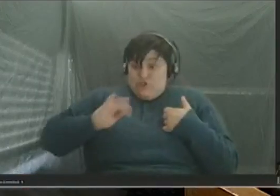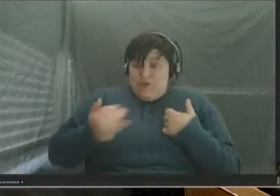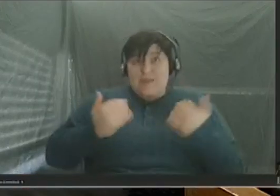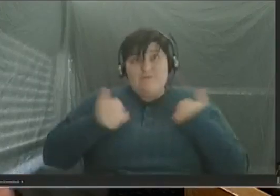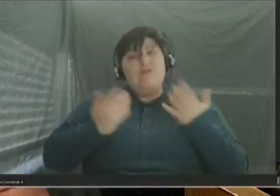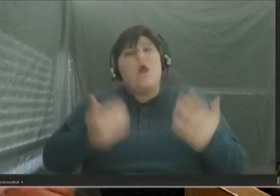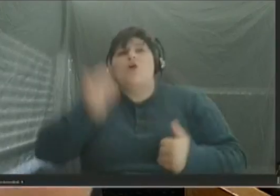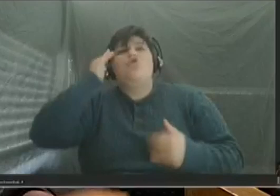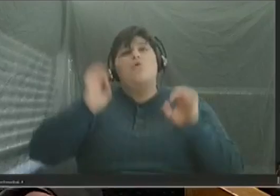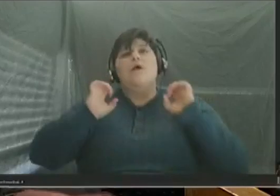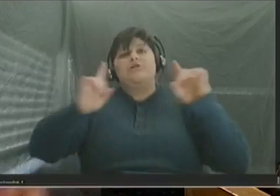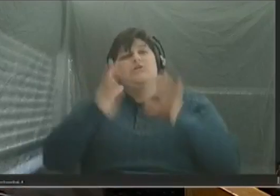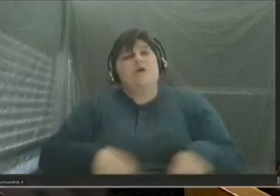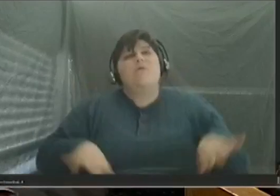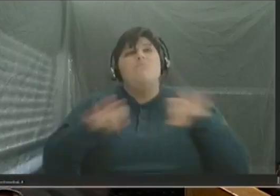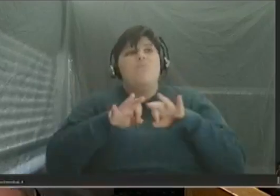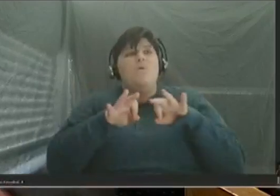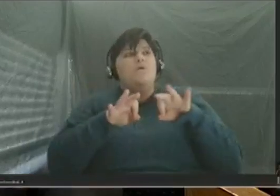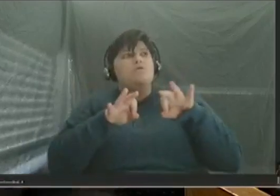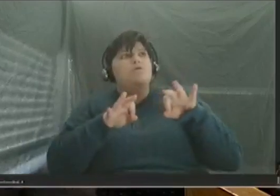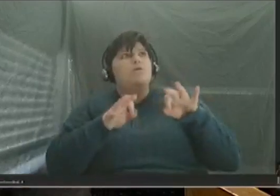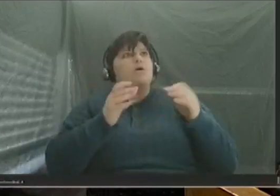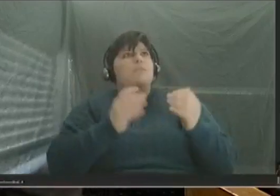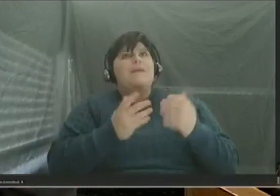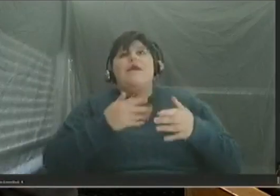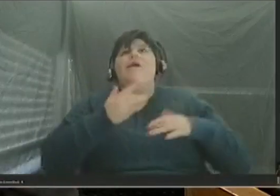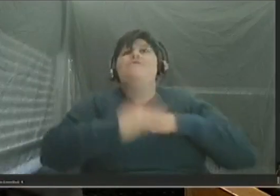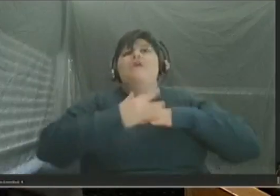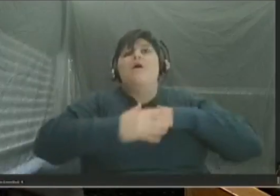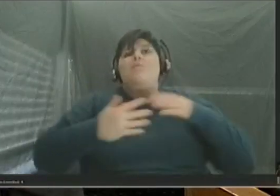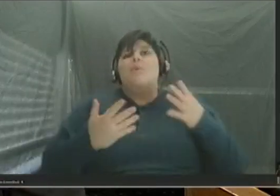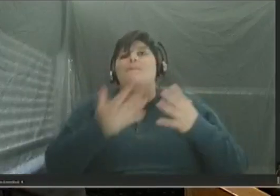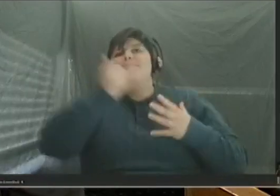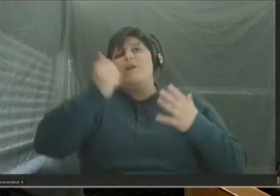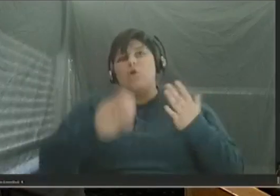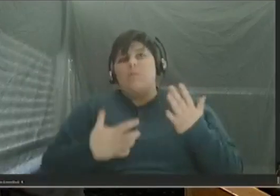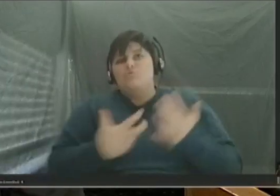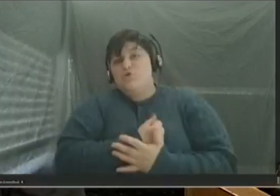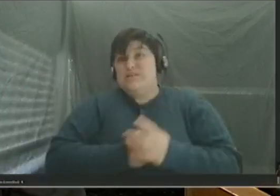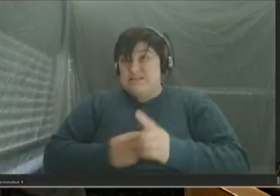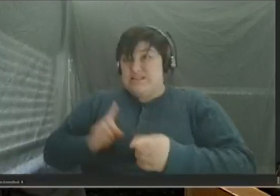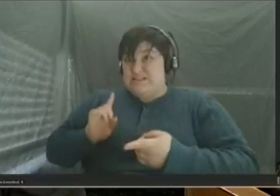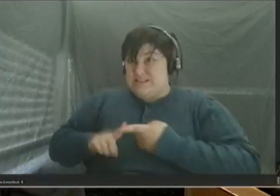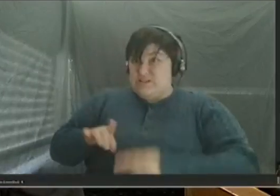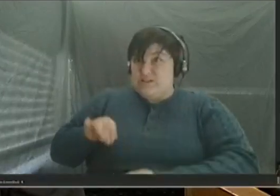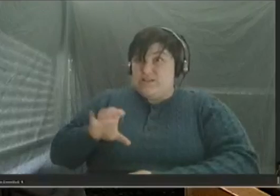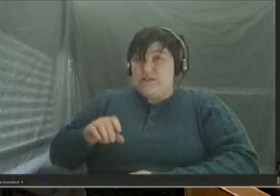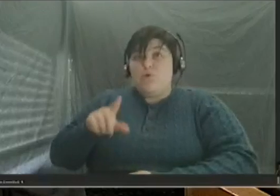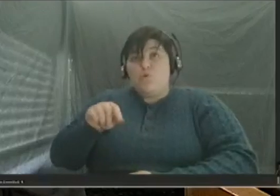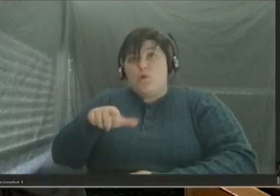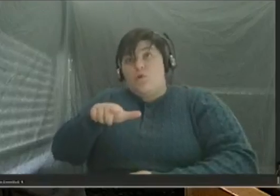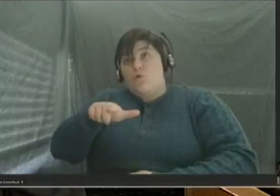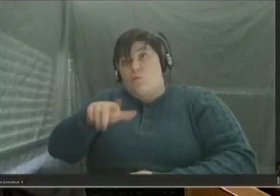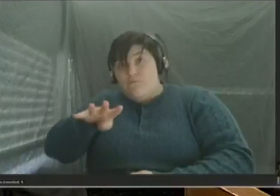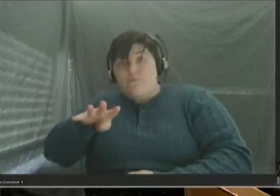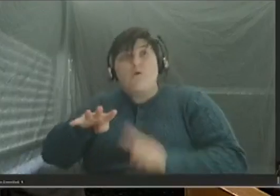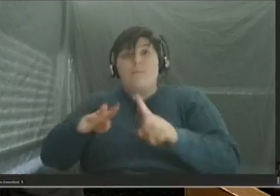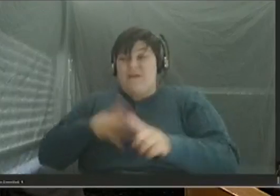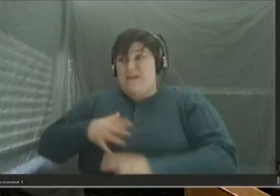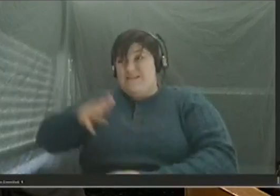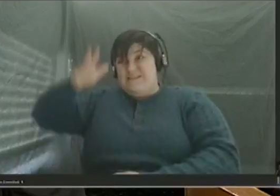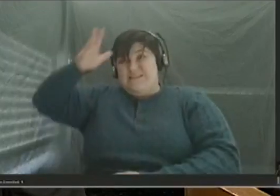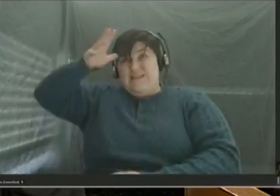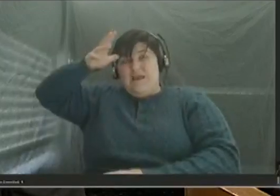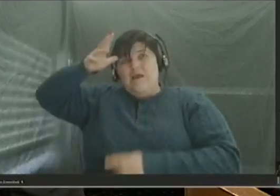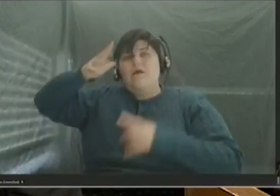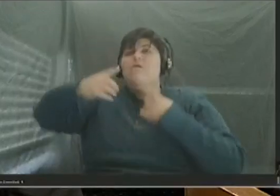opening pathways to better opportunities. And it wasn't until December of 2024, just a few months ago, when my dad was finally found